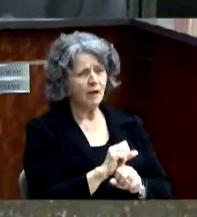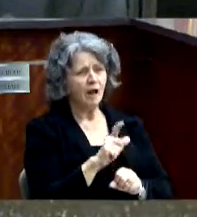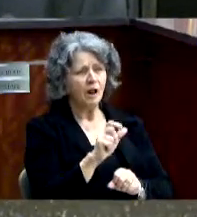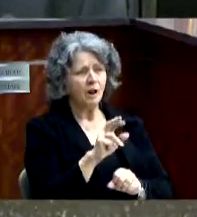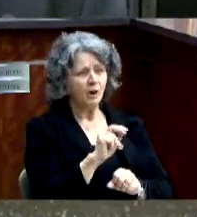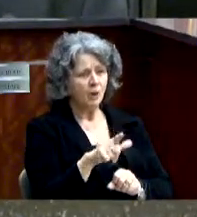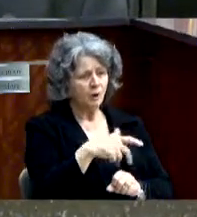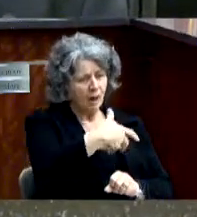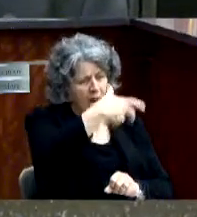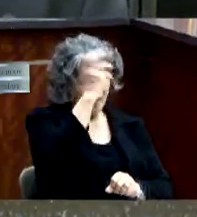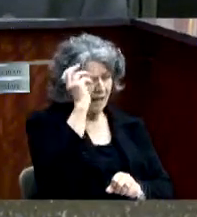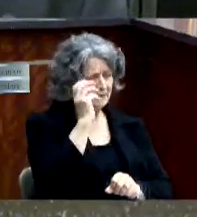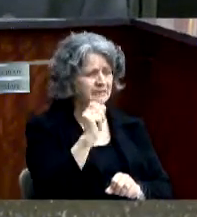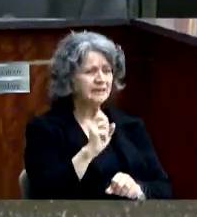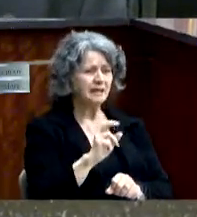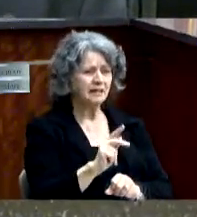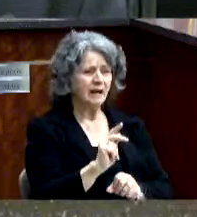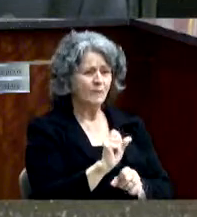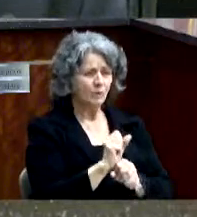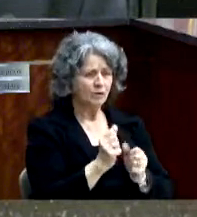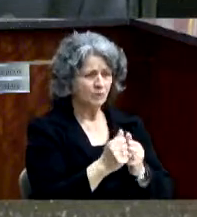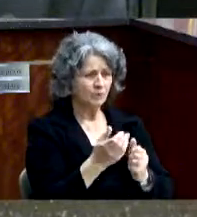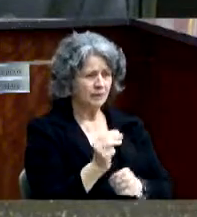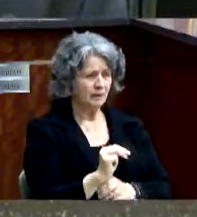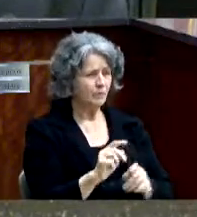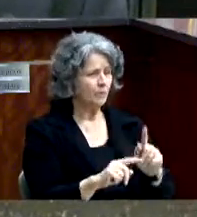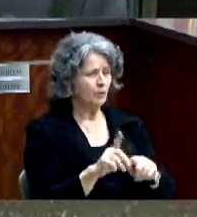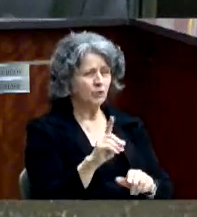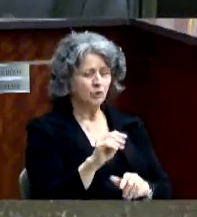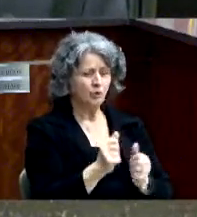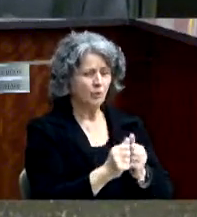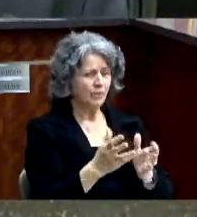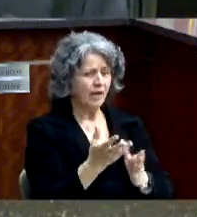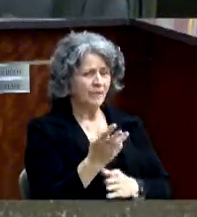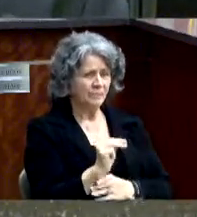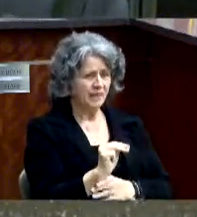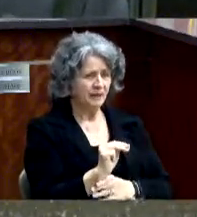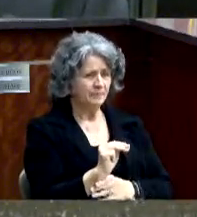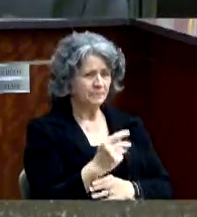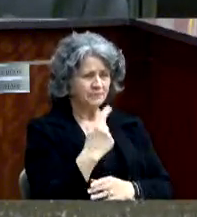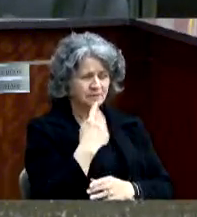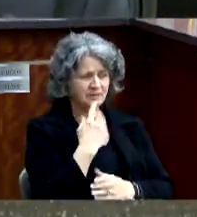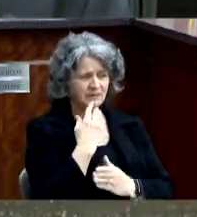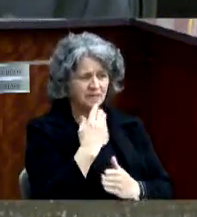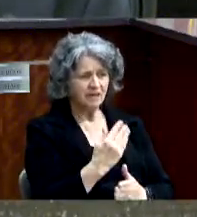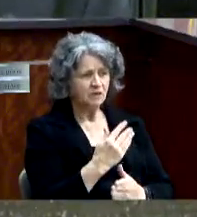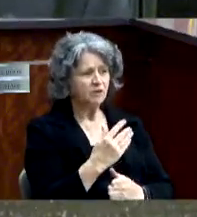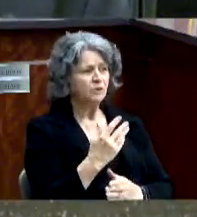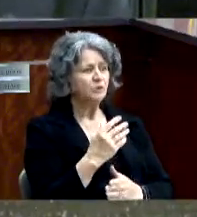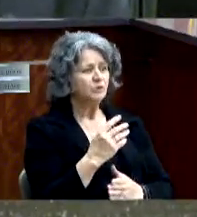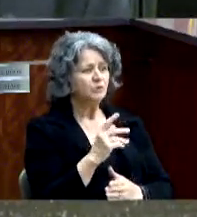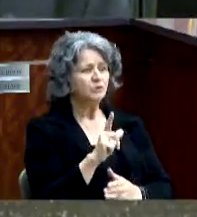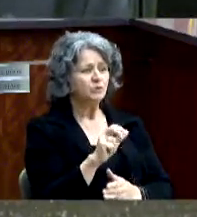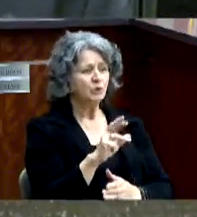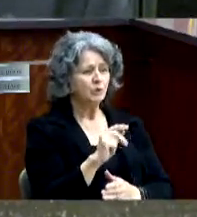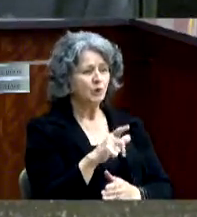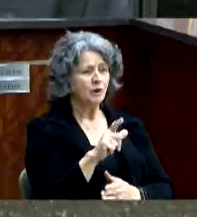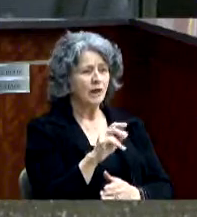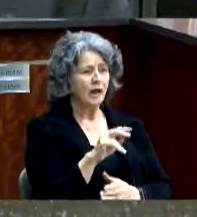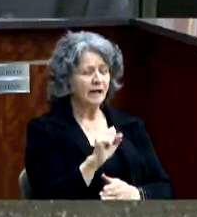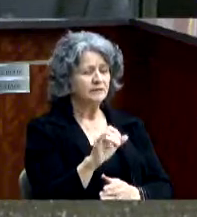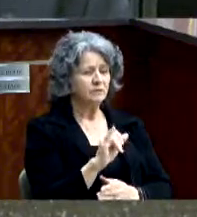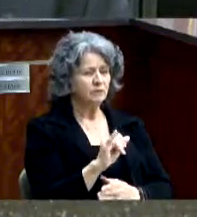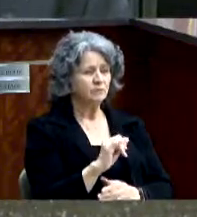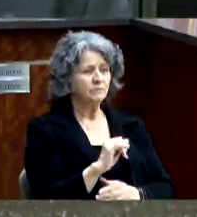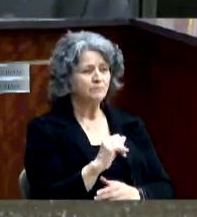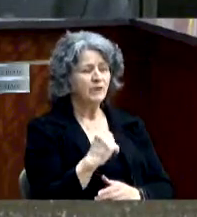in working with them, and we couldn't do it without them. And we want to thank the Laurel Lions Club as well. The lovely ladies of